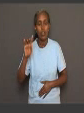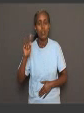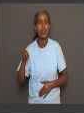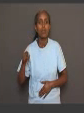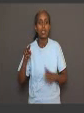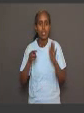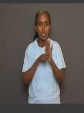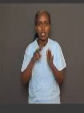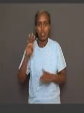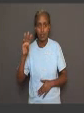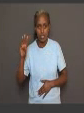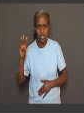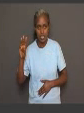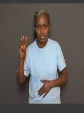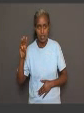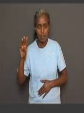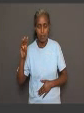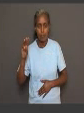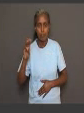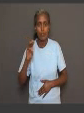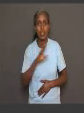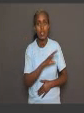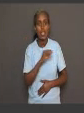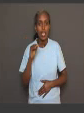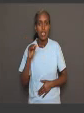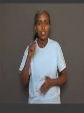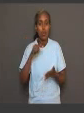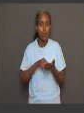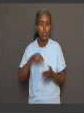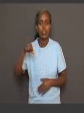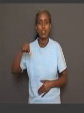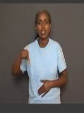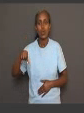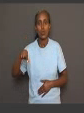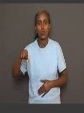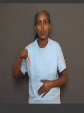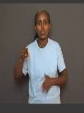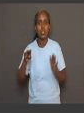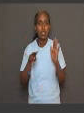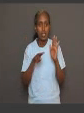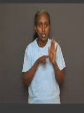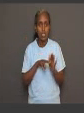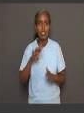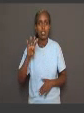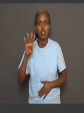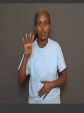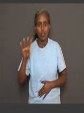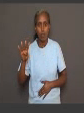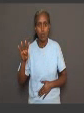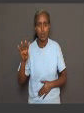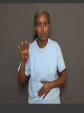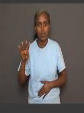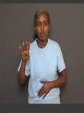by -6 and point Q is at